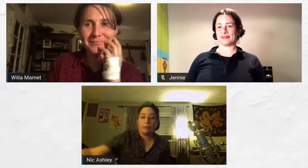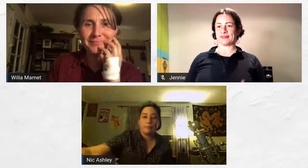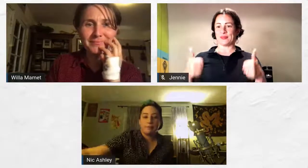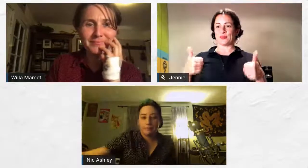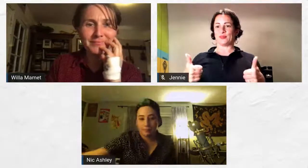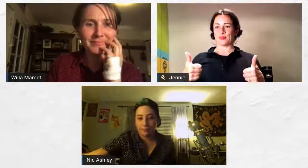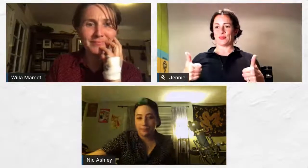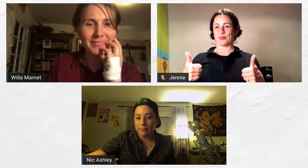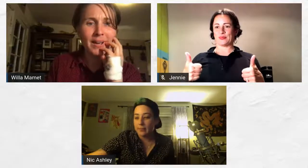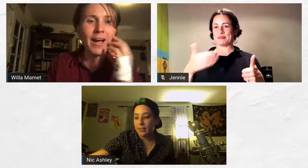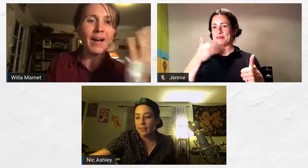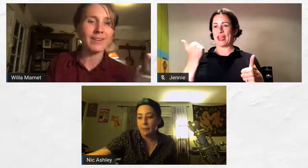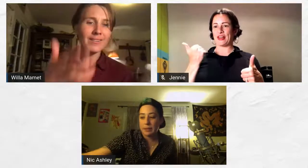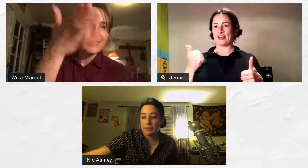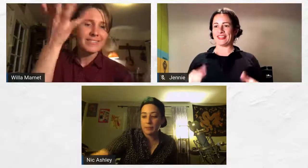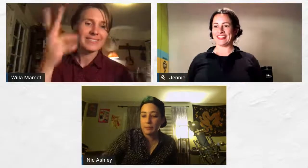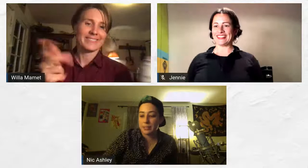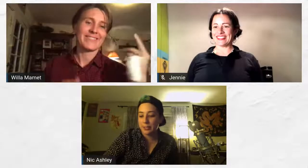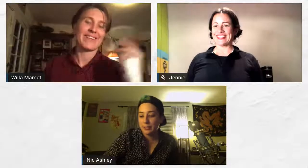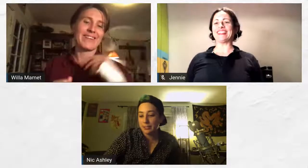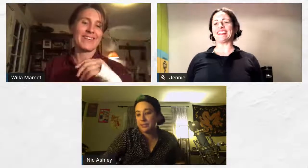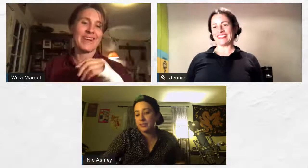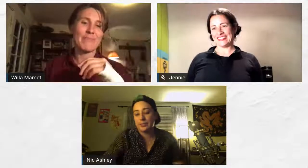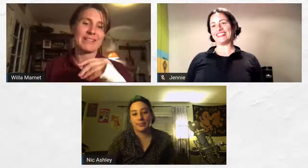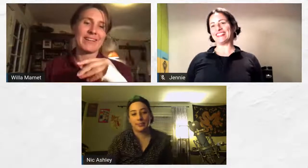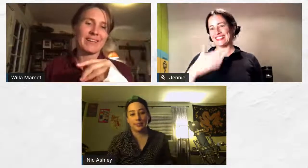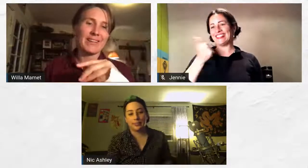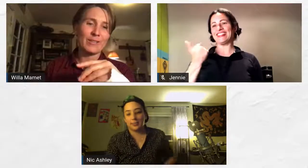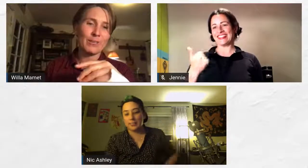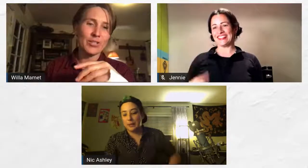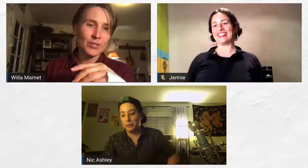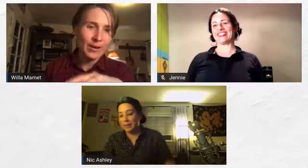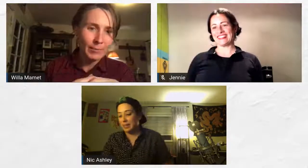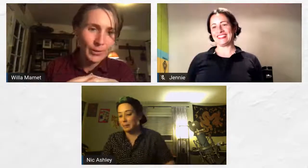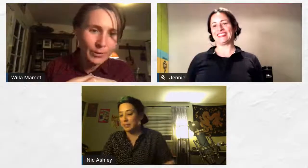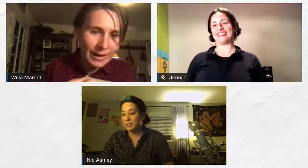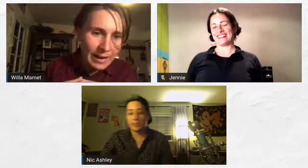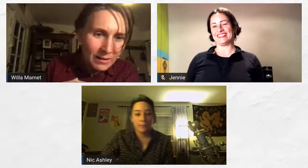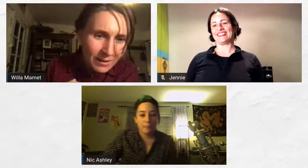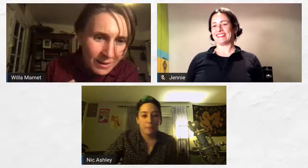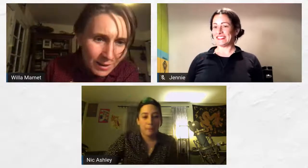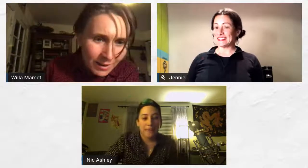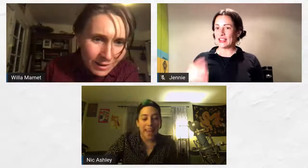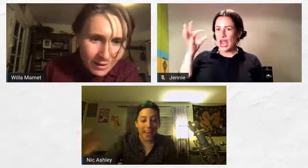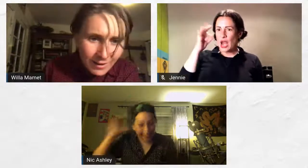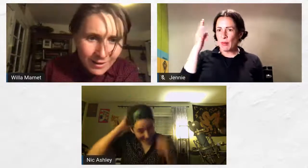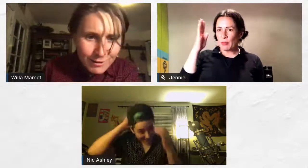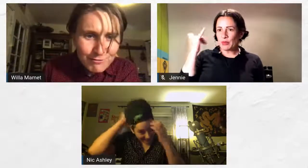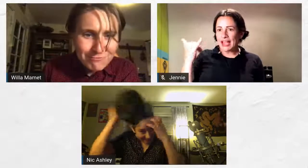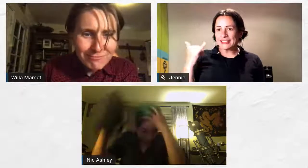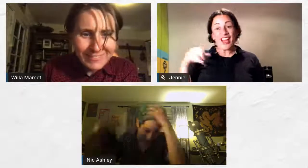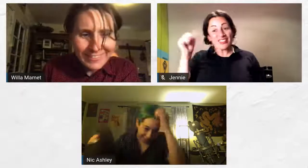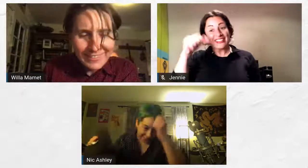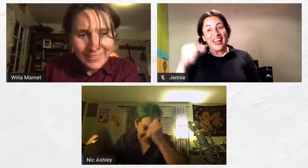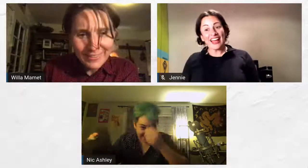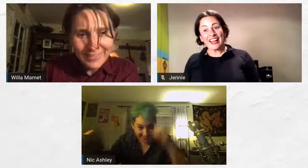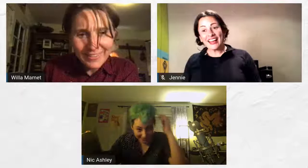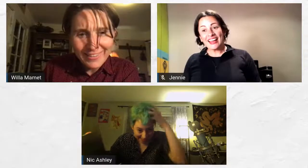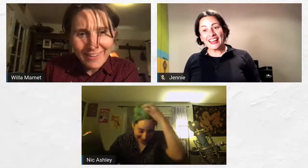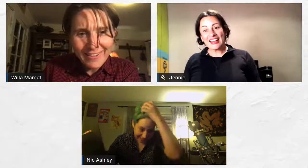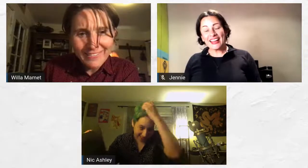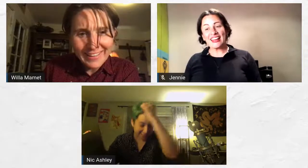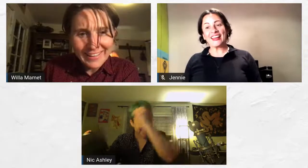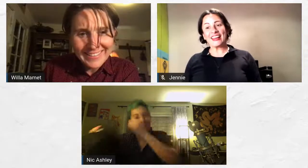Woo. Ah, Better. amazing. Thank you so much. Is your hair blue right now? Yeah,